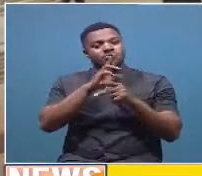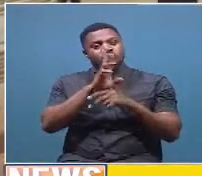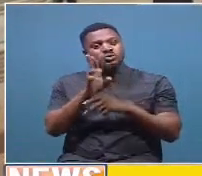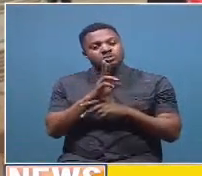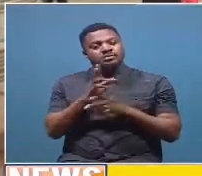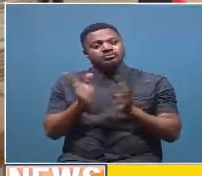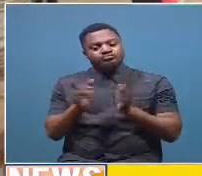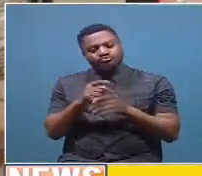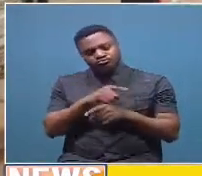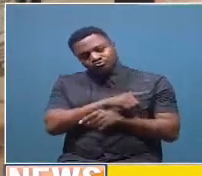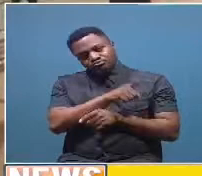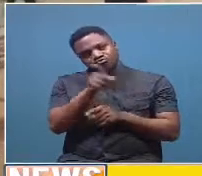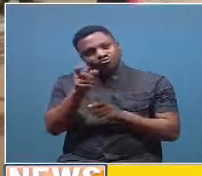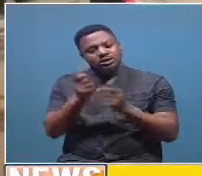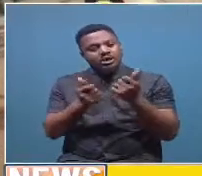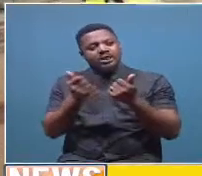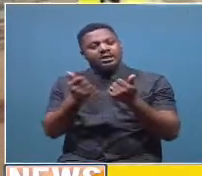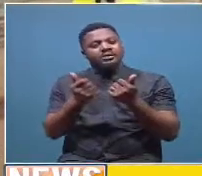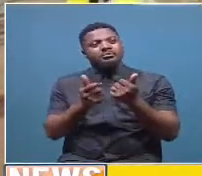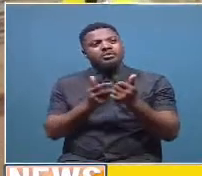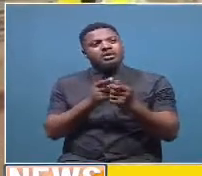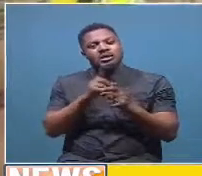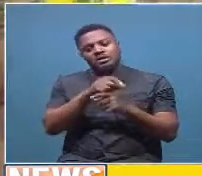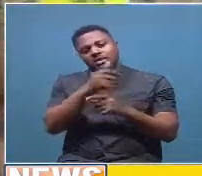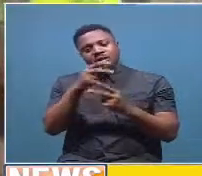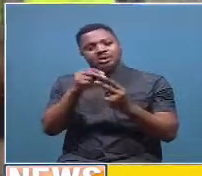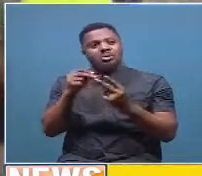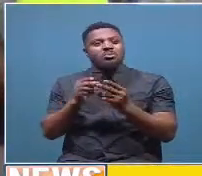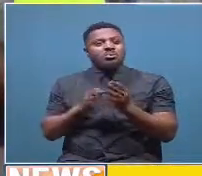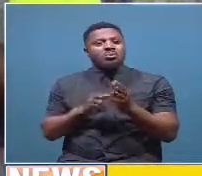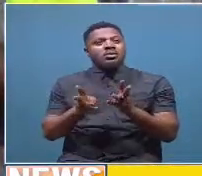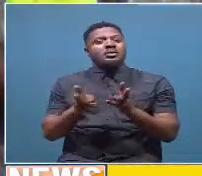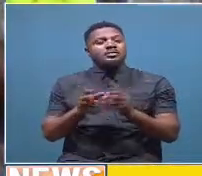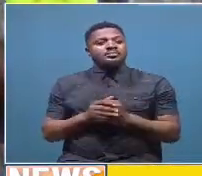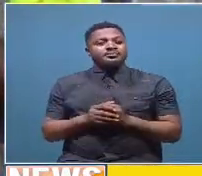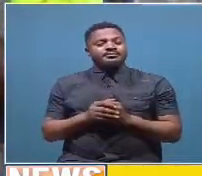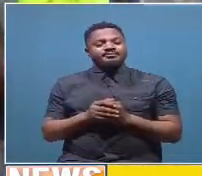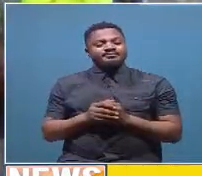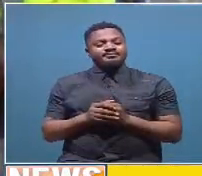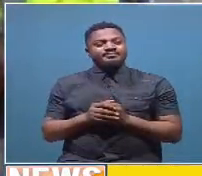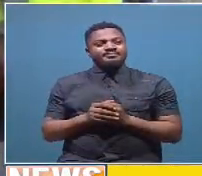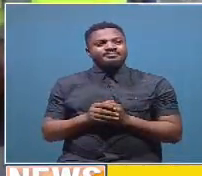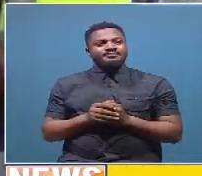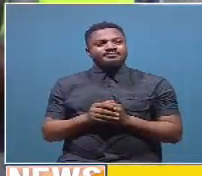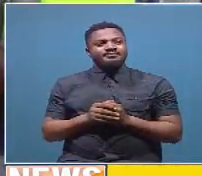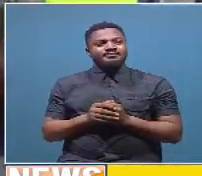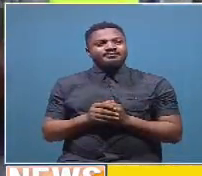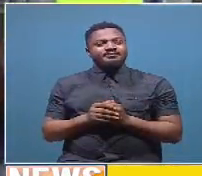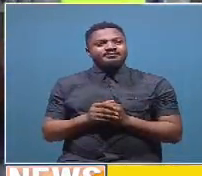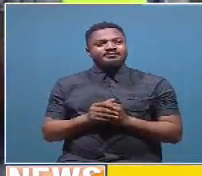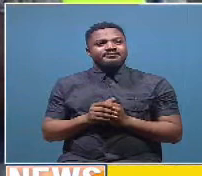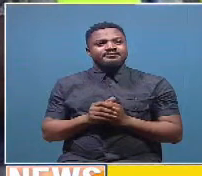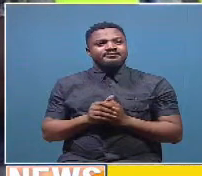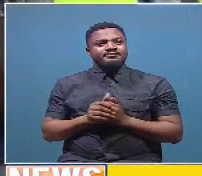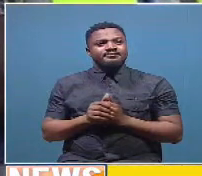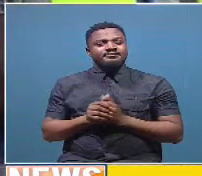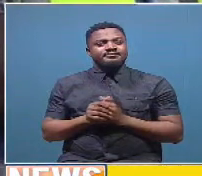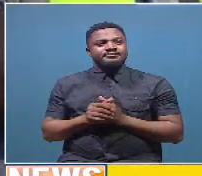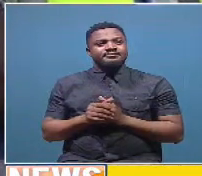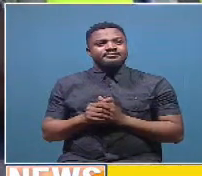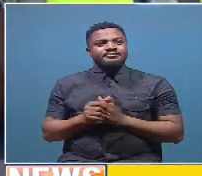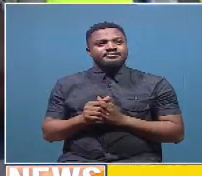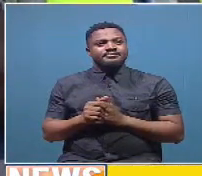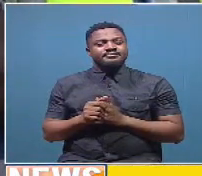being encouraged to use that stretch as an alternative route. For GBC News, Clara Mlano